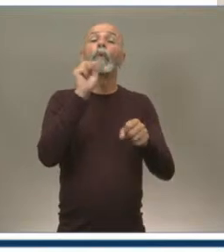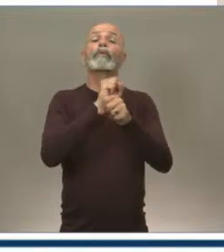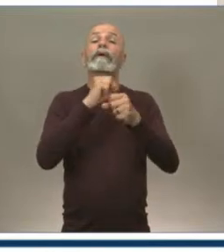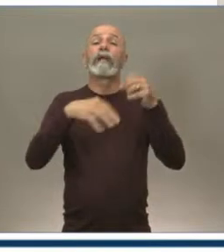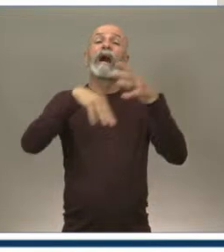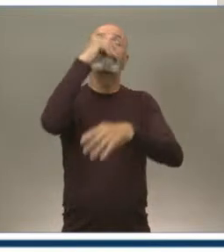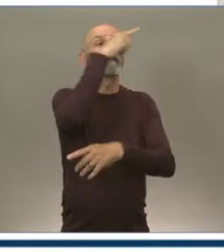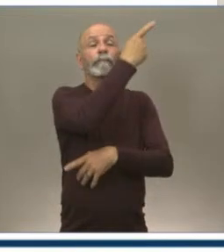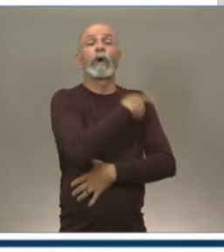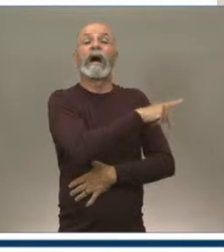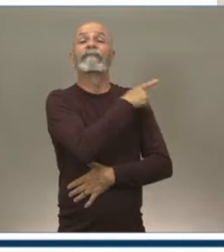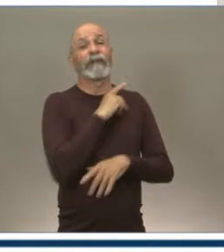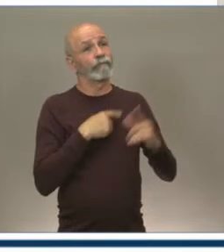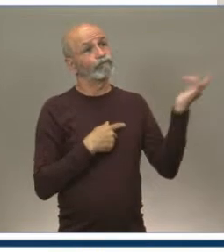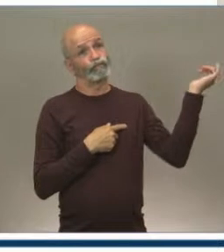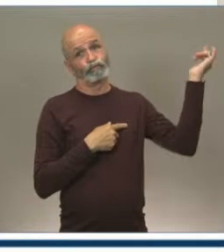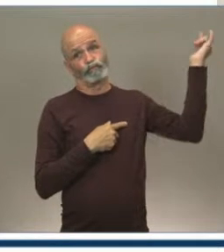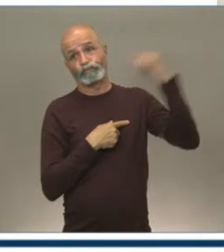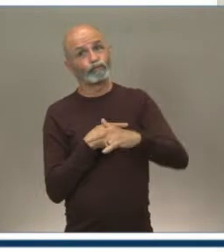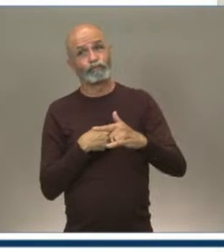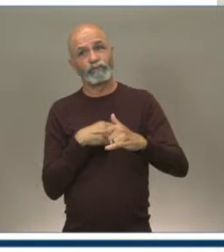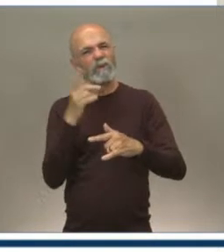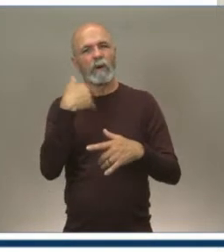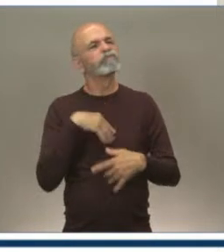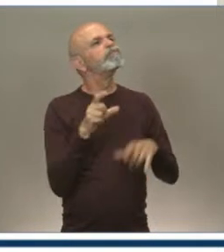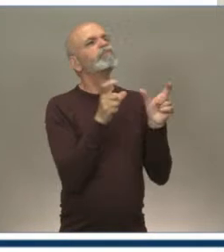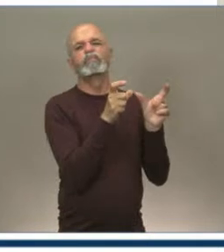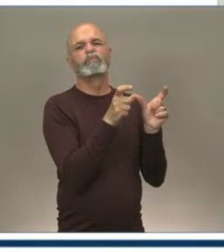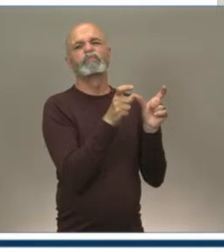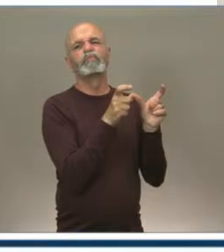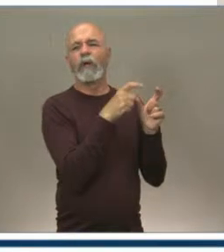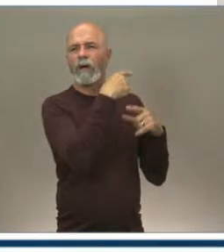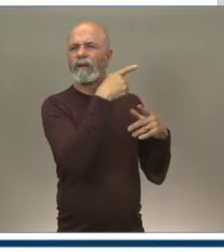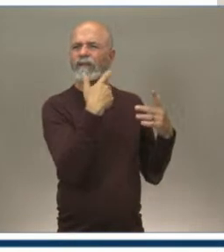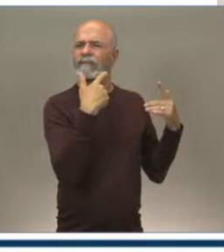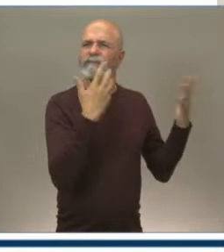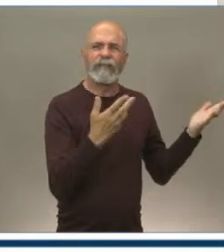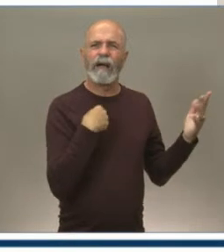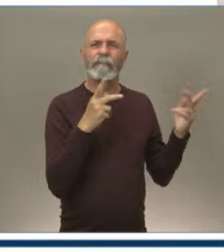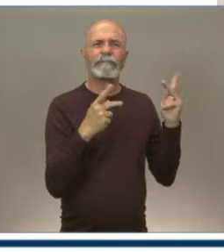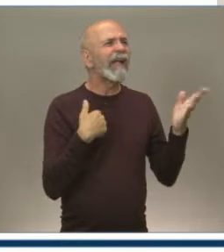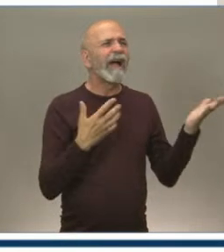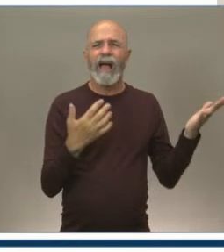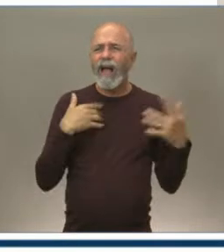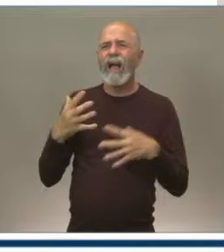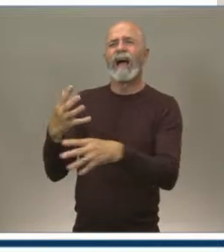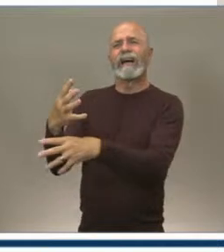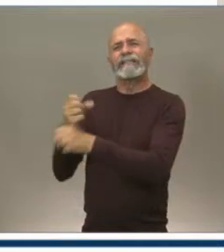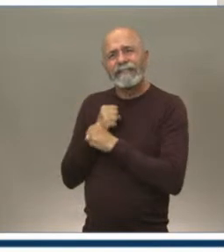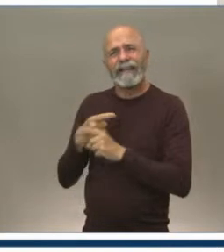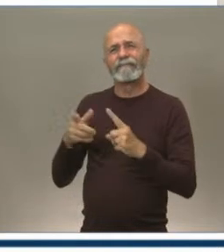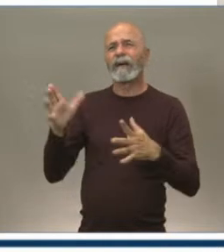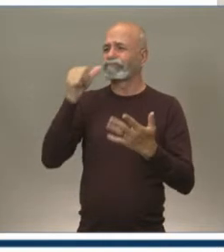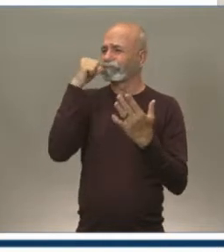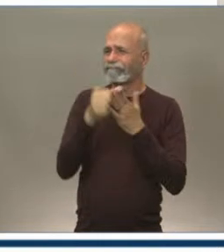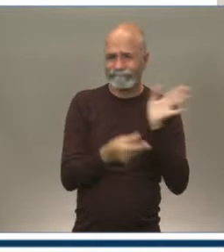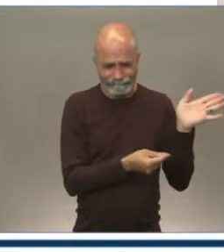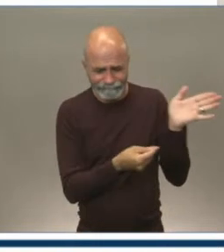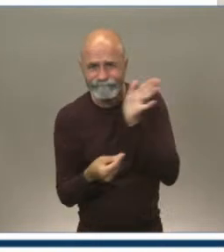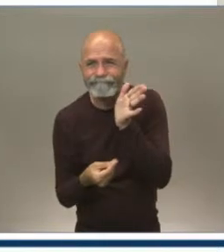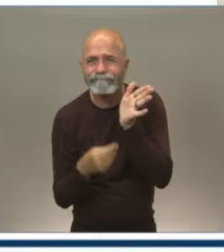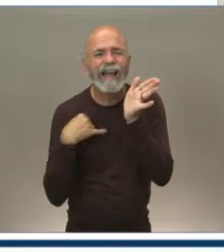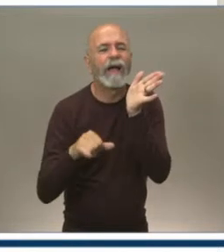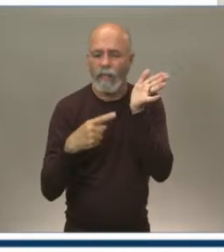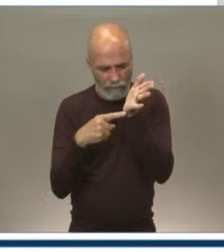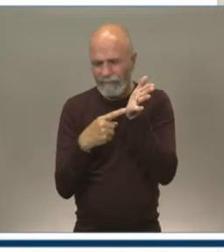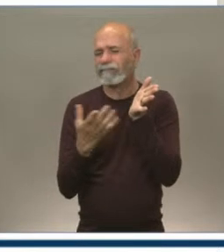last couple of days, that the new requirements, particularly the letter from the employer, that the messaging hasn't been that clear and that there's a